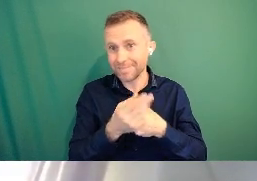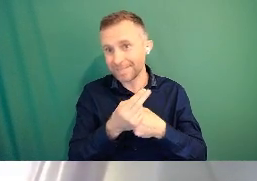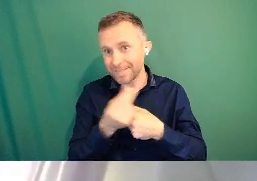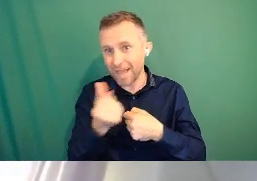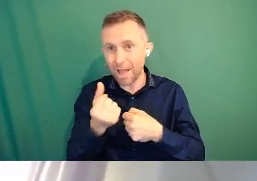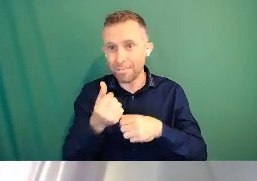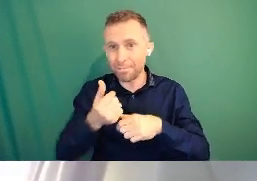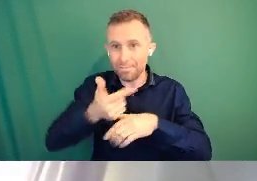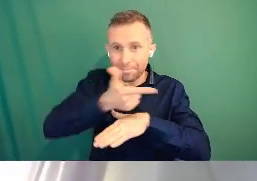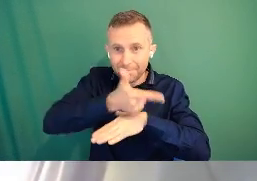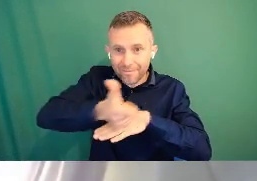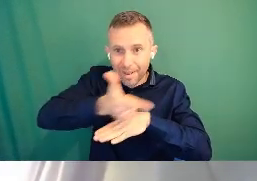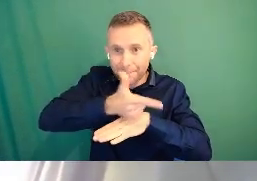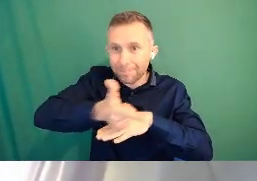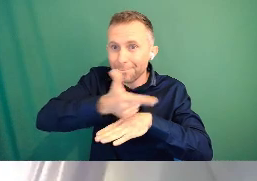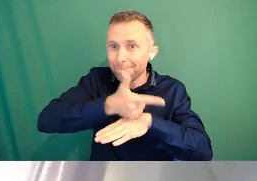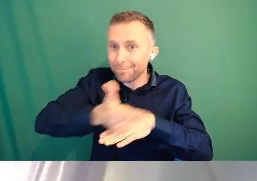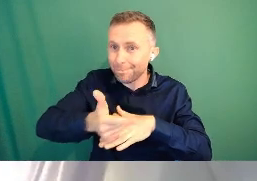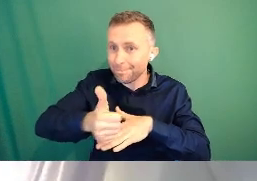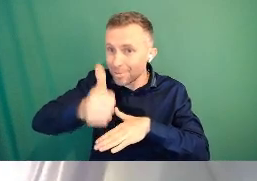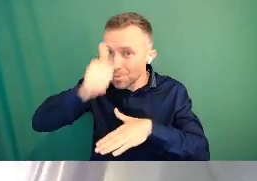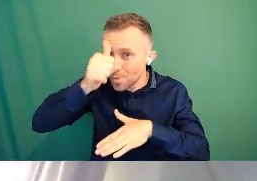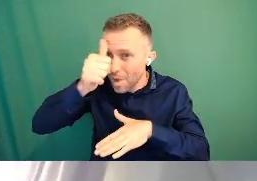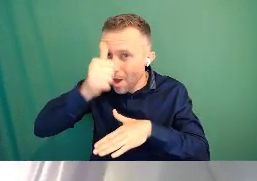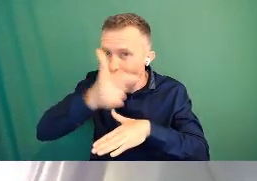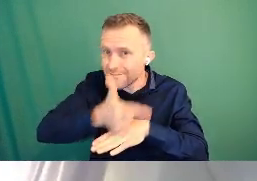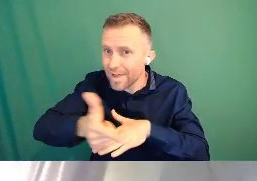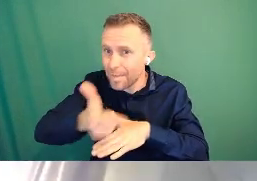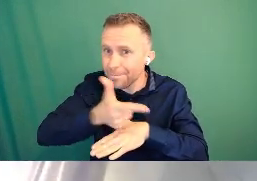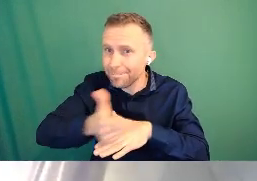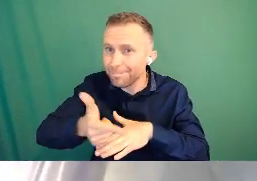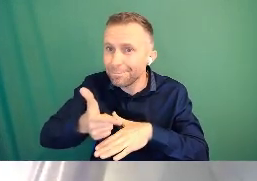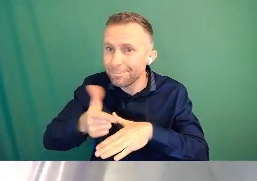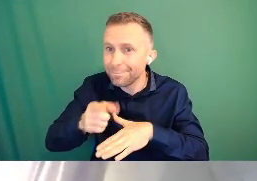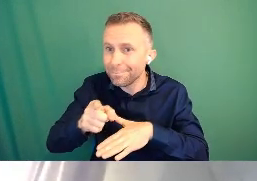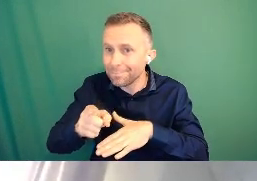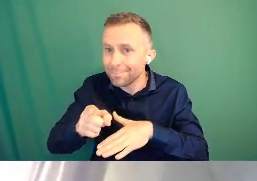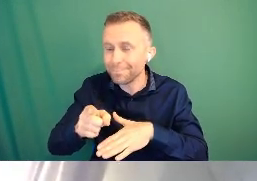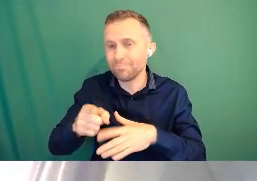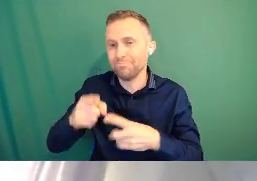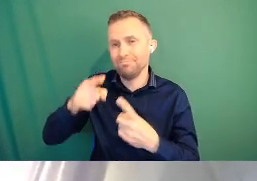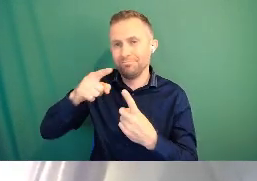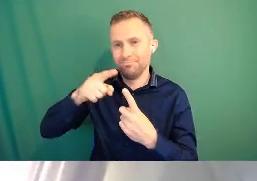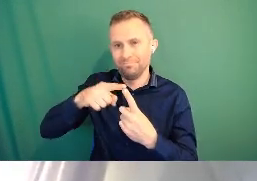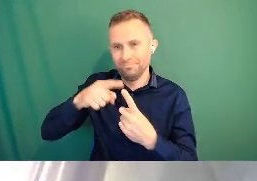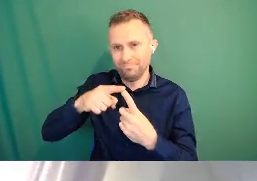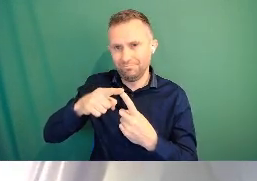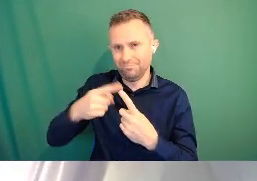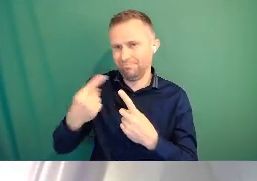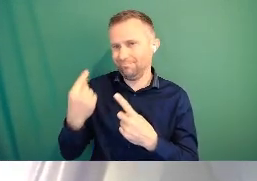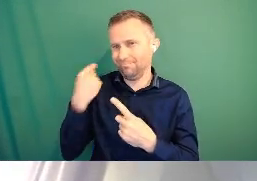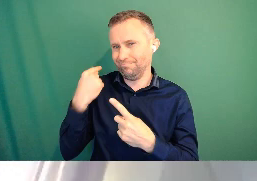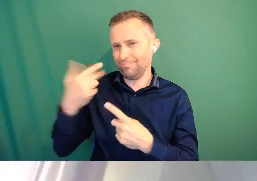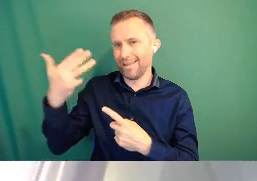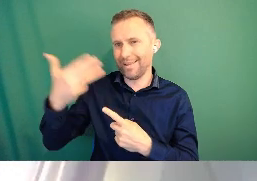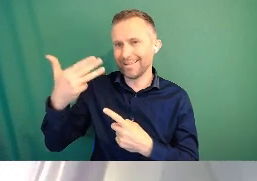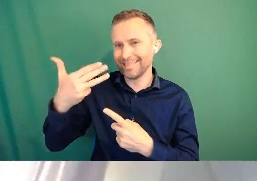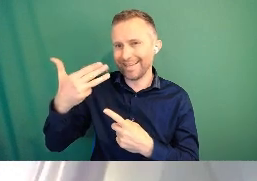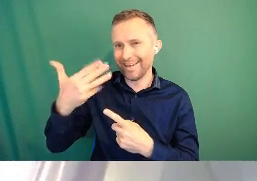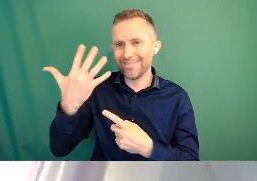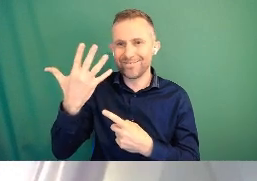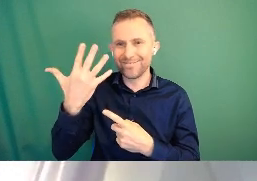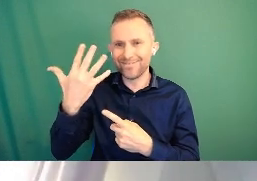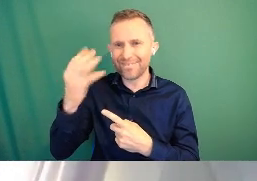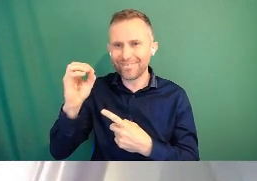filming. So some of you may be aware of things that have been filmed at Castell, some of you maybe not. There was